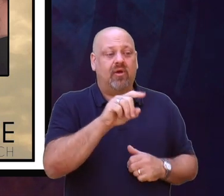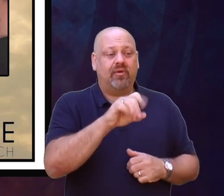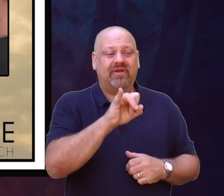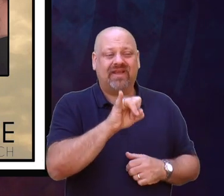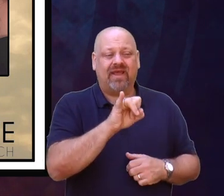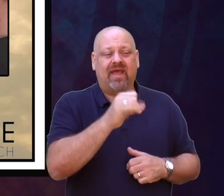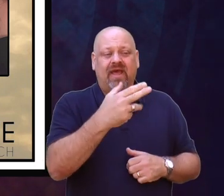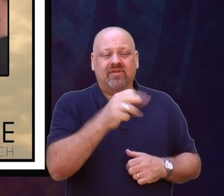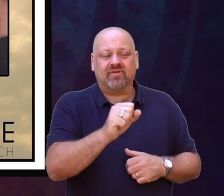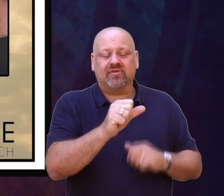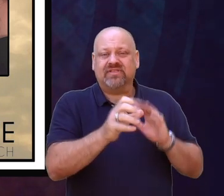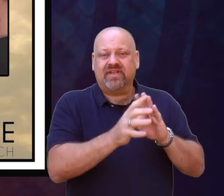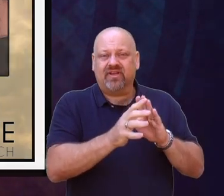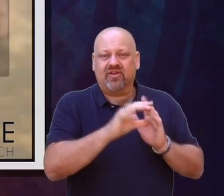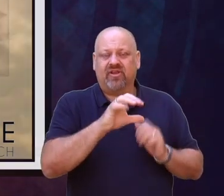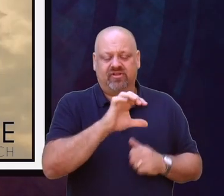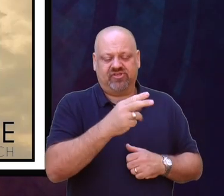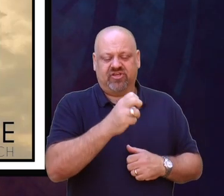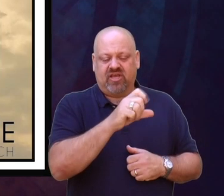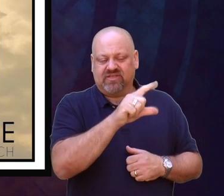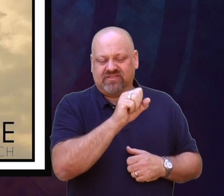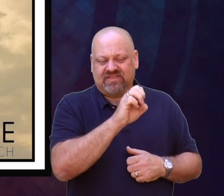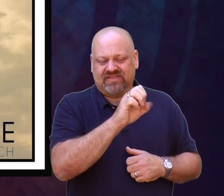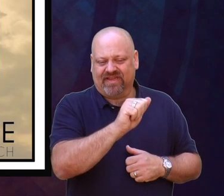High School seniors Chelsea,